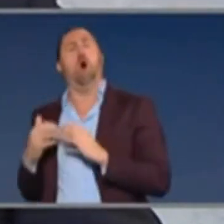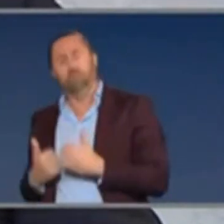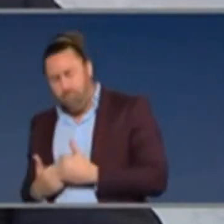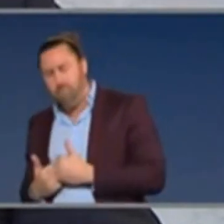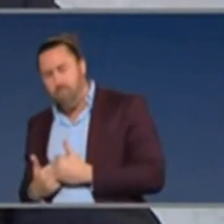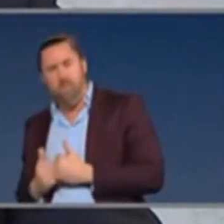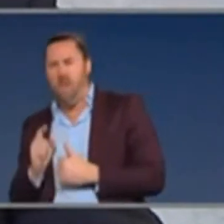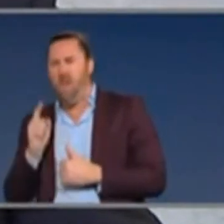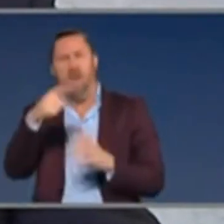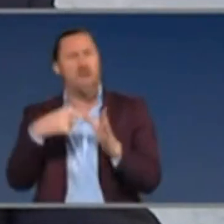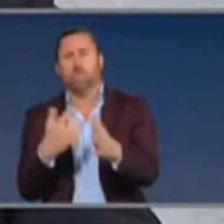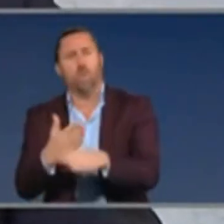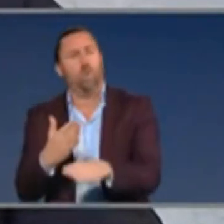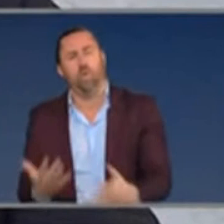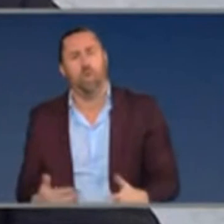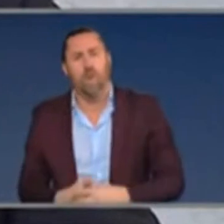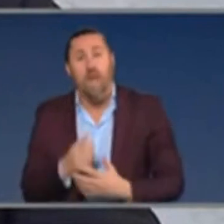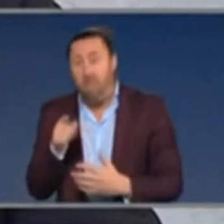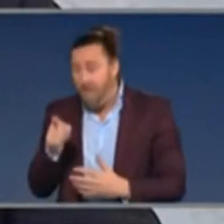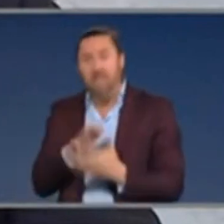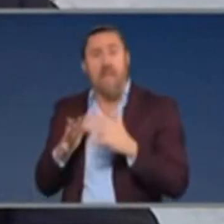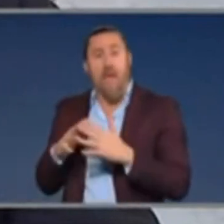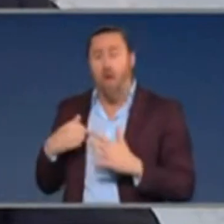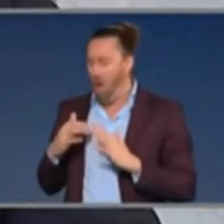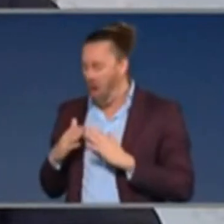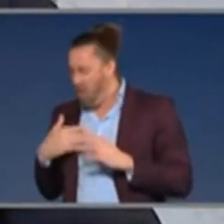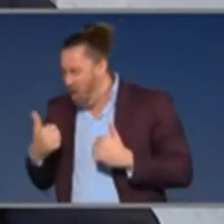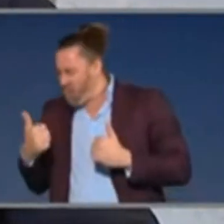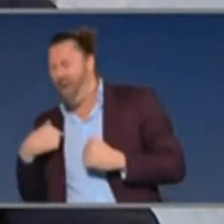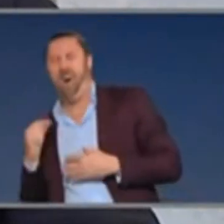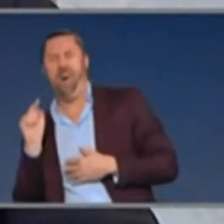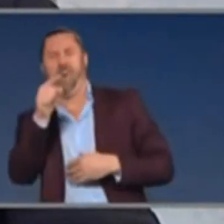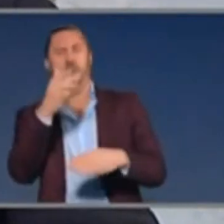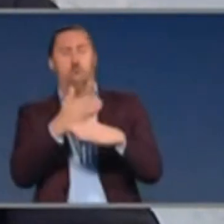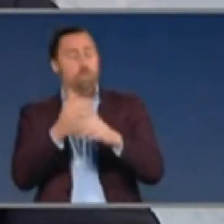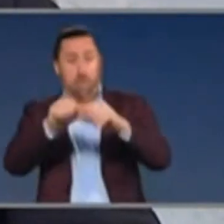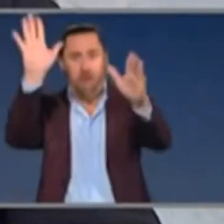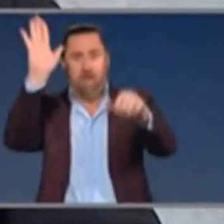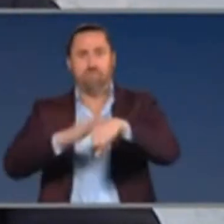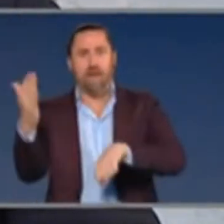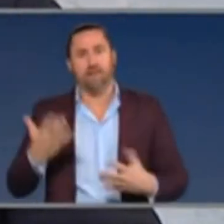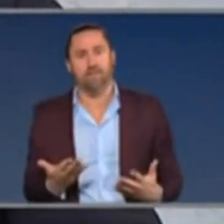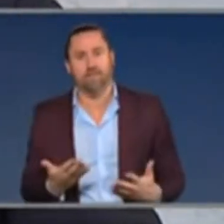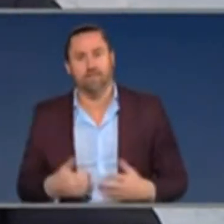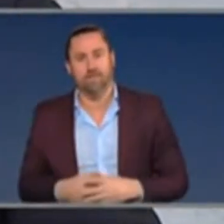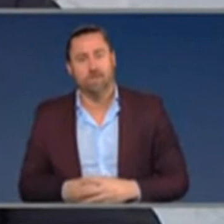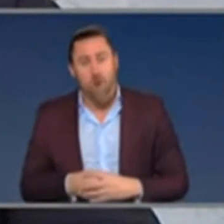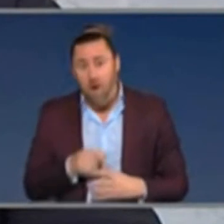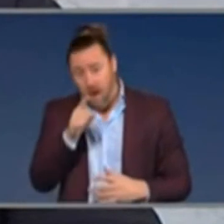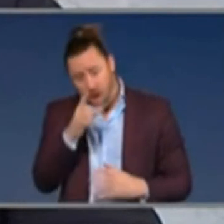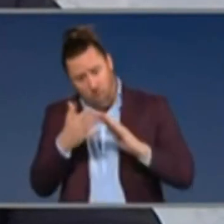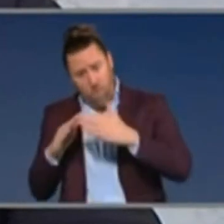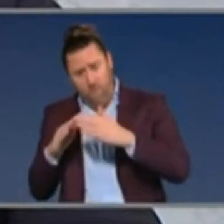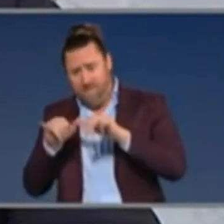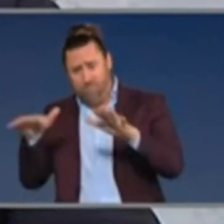environments, and that's where the virus can find its way. So when it gets into a facility, it can have a significant impact.